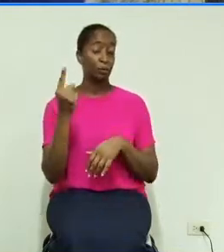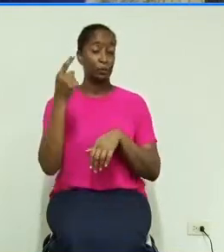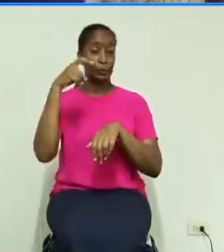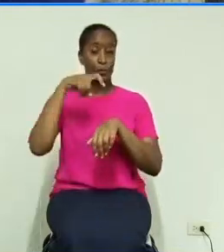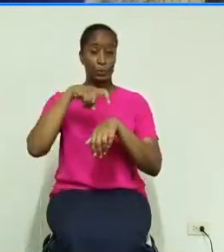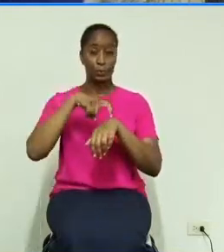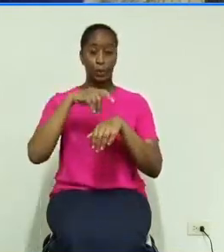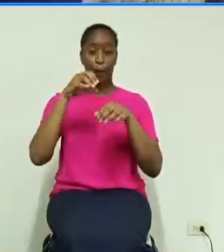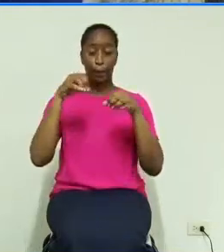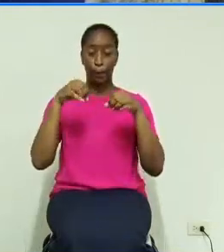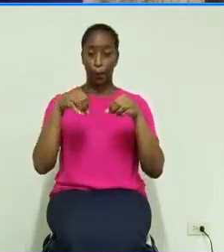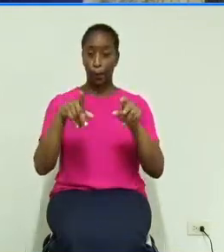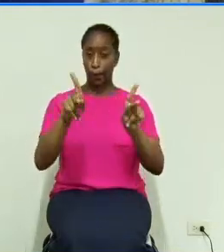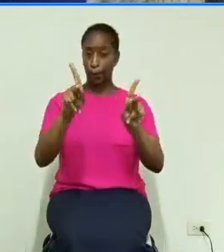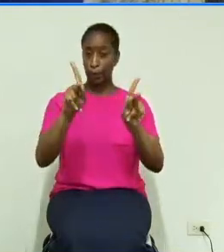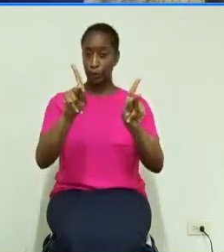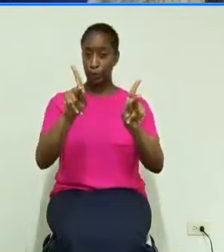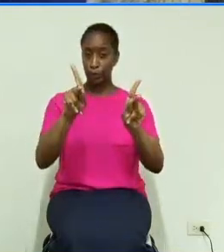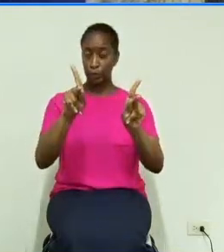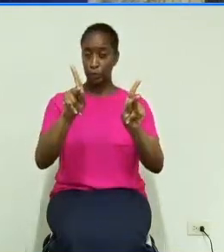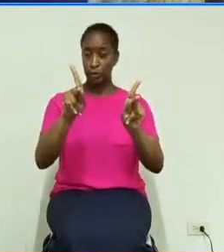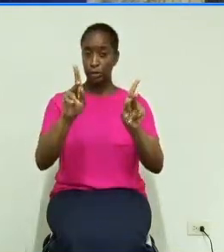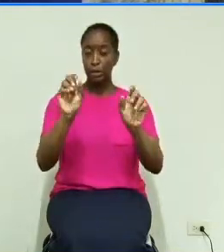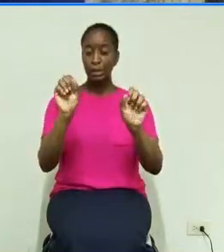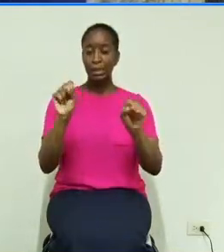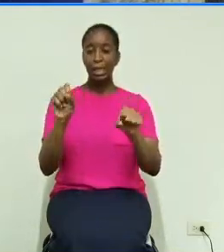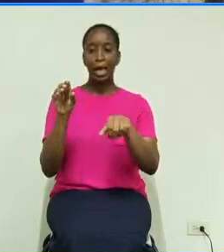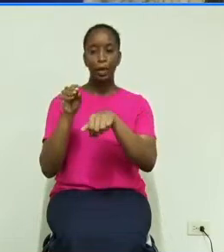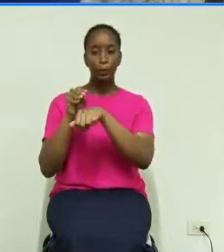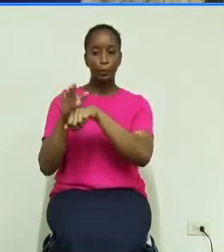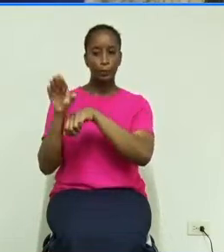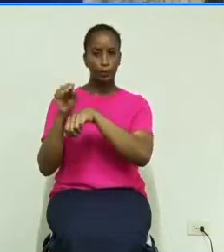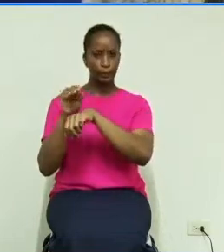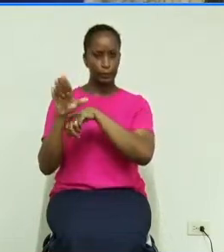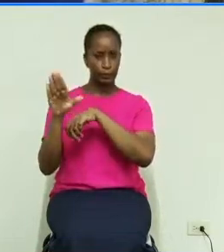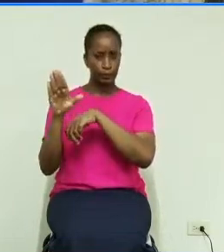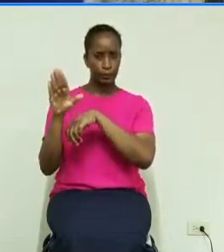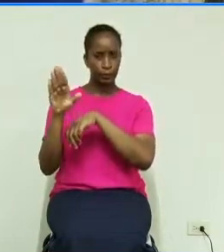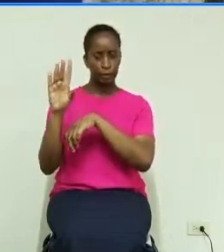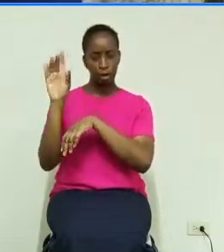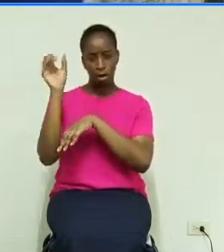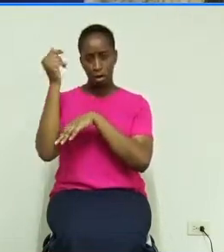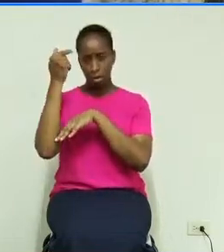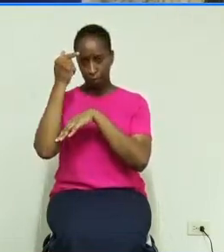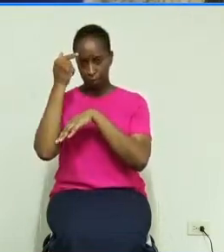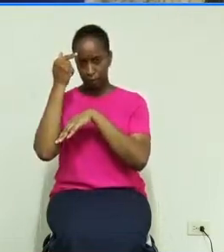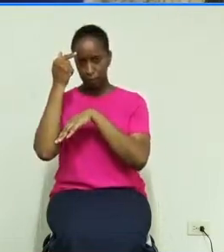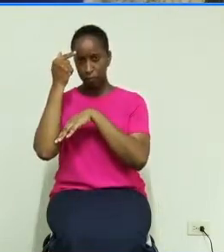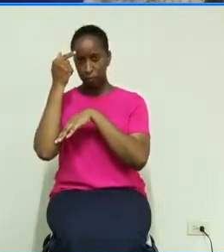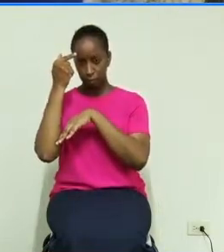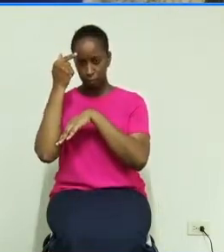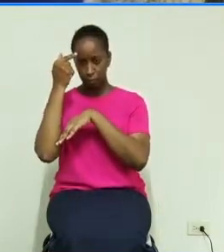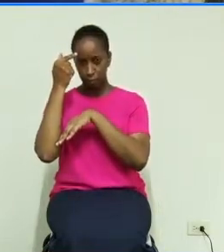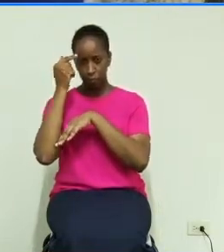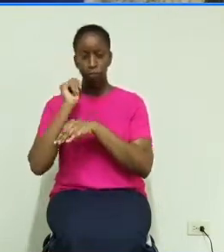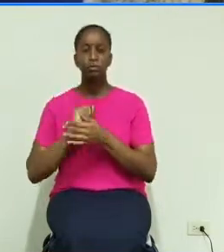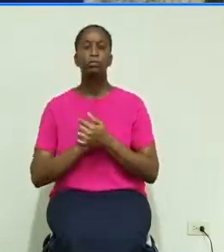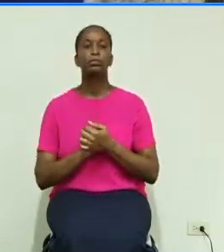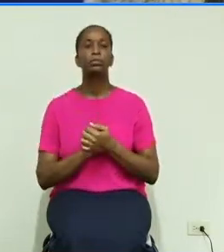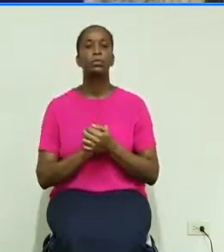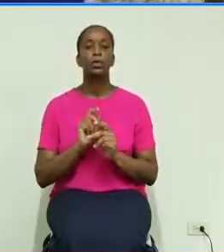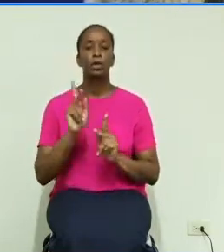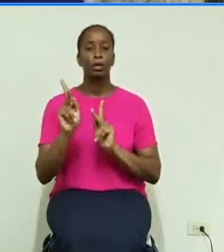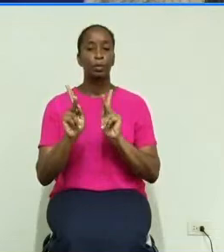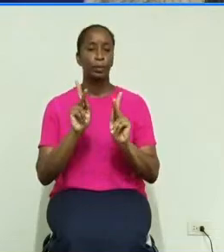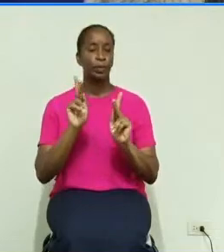of every Barbadian are valued, valuable, and will be taken into consideration. So